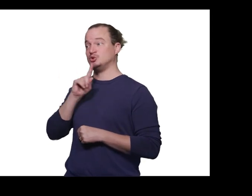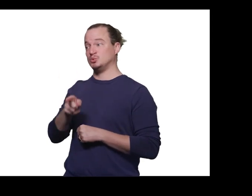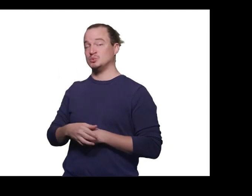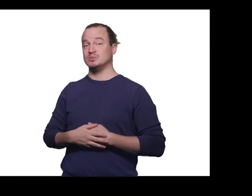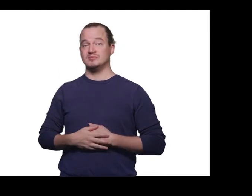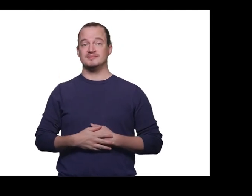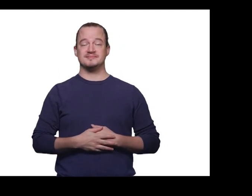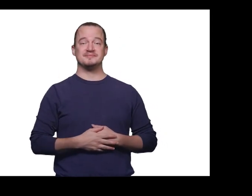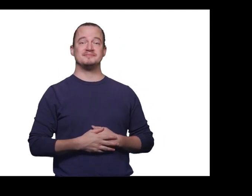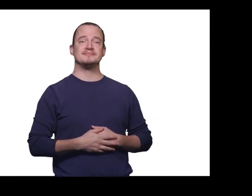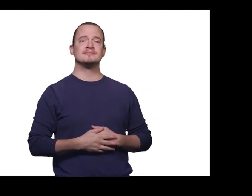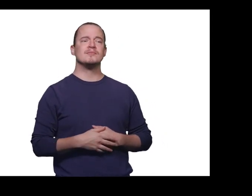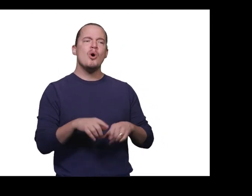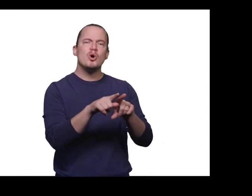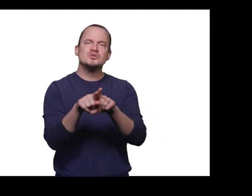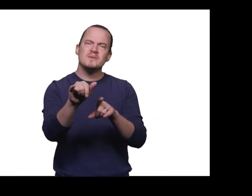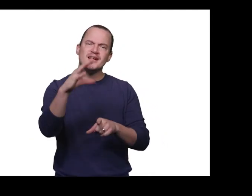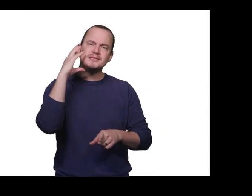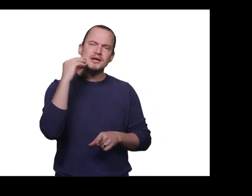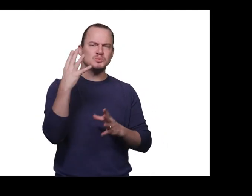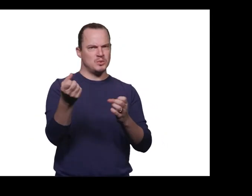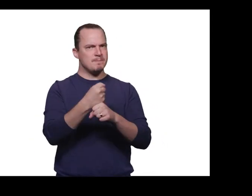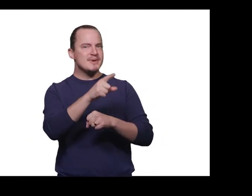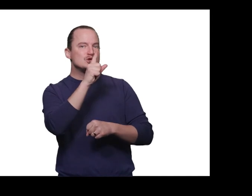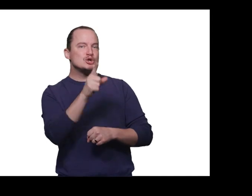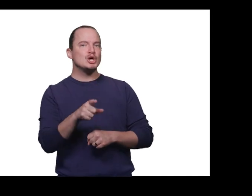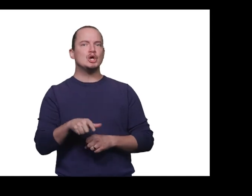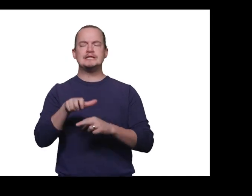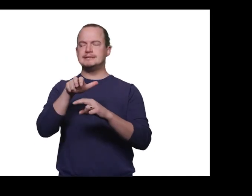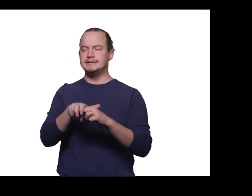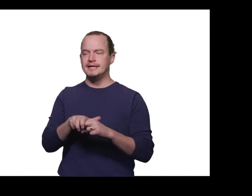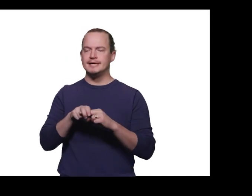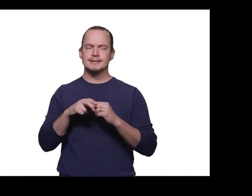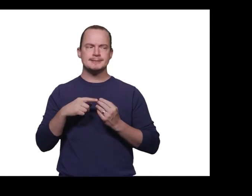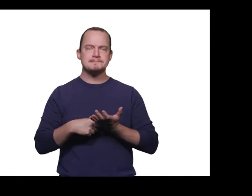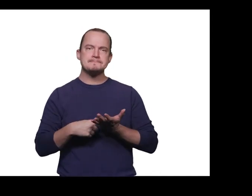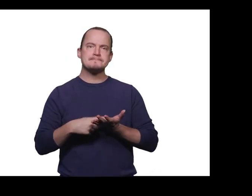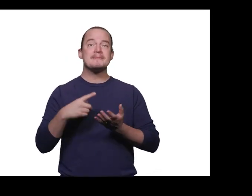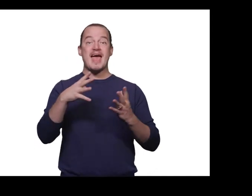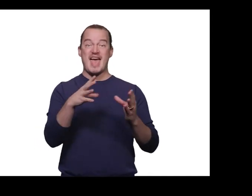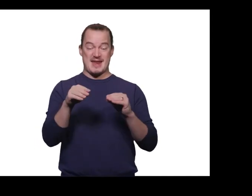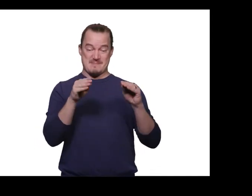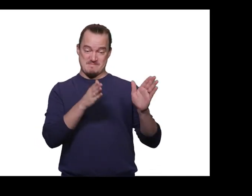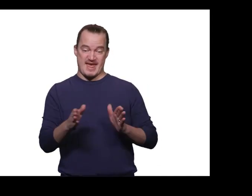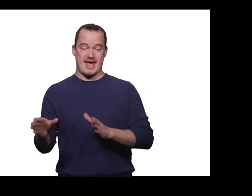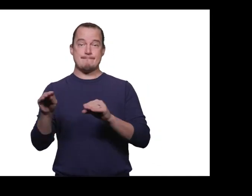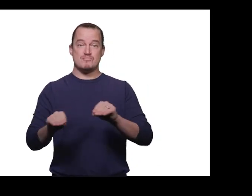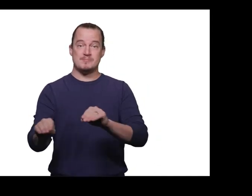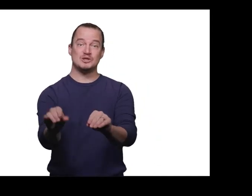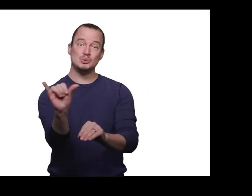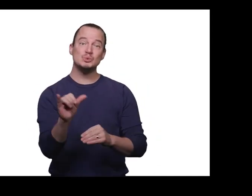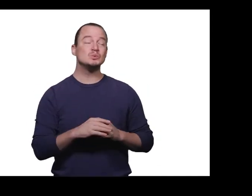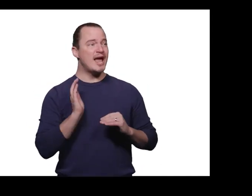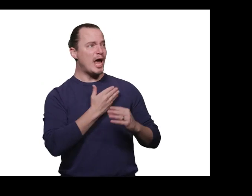We also want to make sure that the experience contains a combination of sitting and planned movement. We work with our teacher